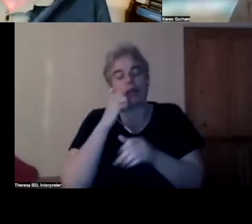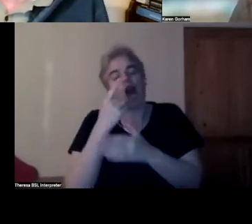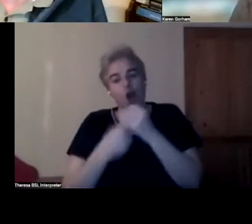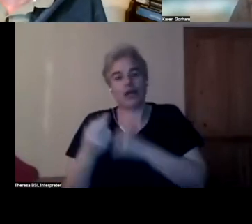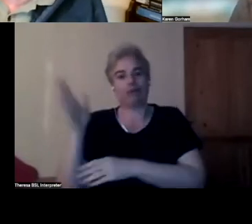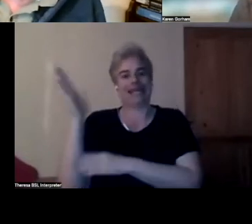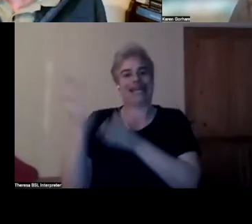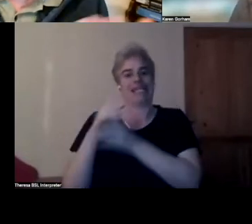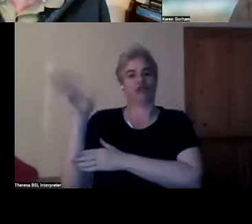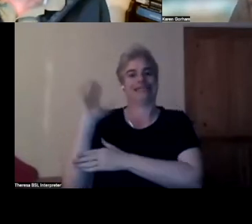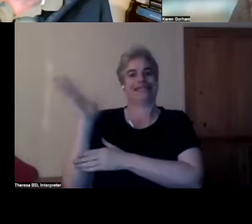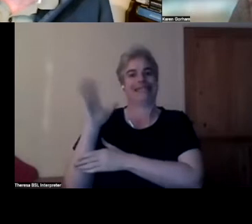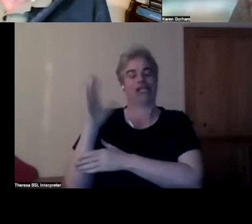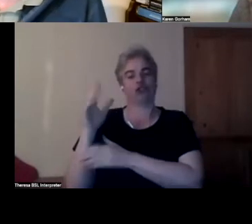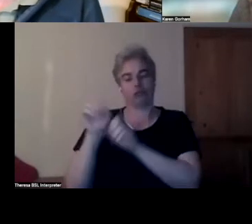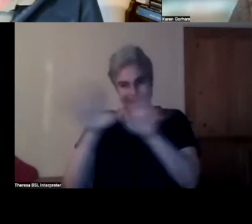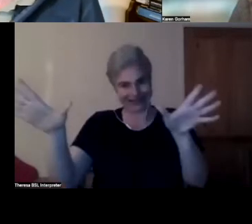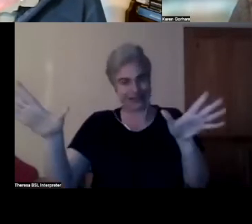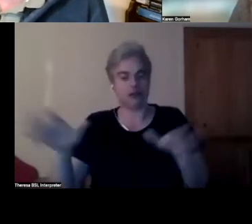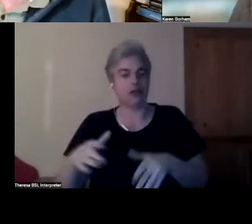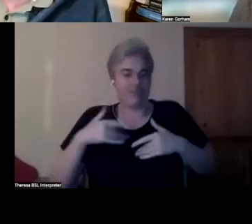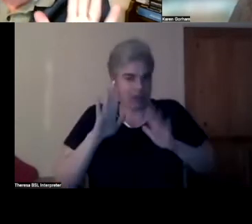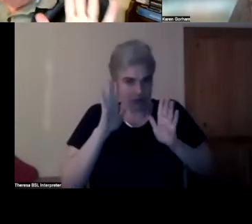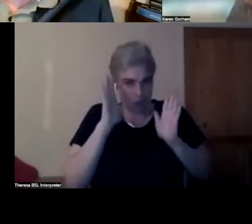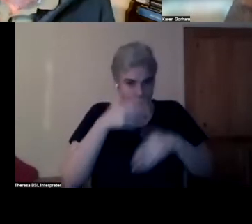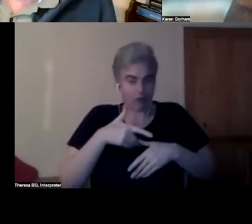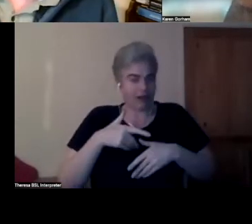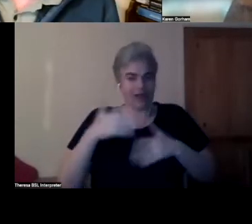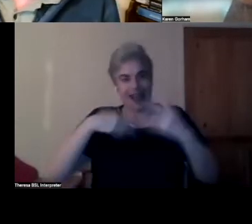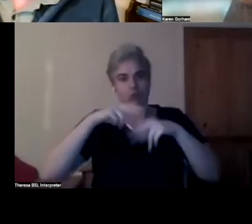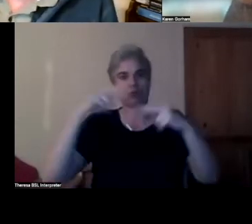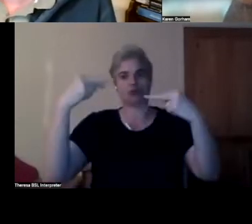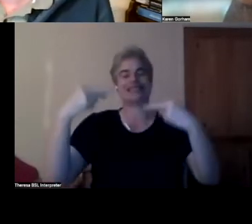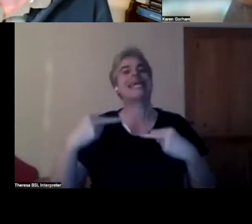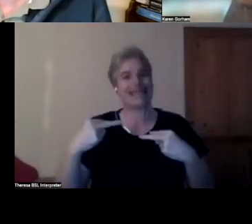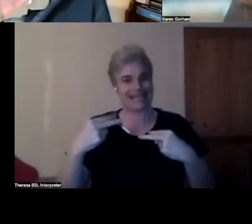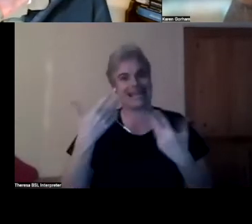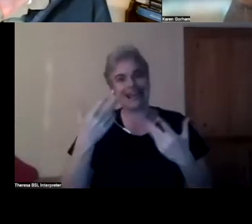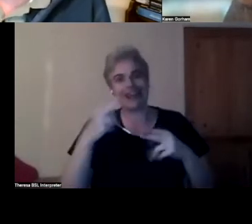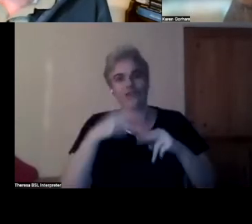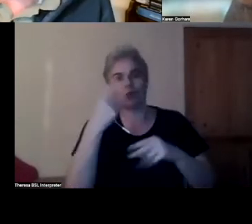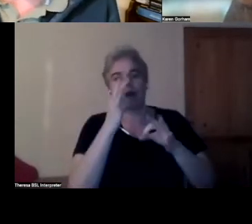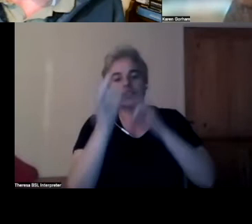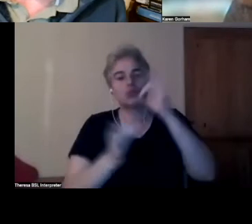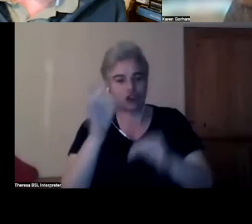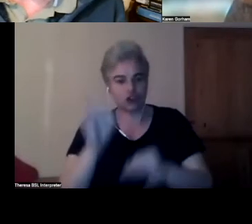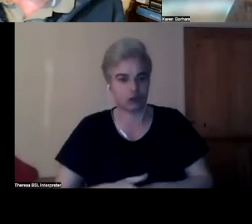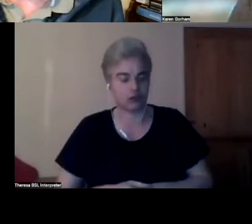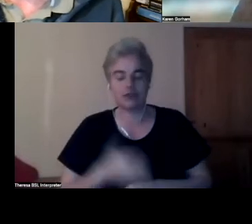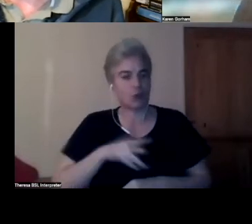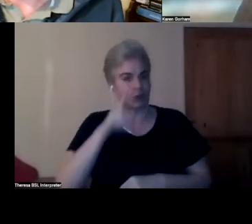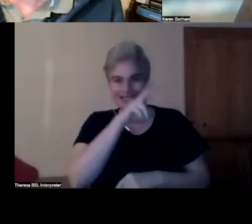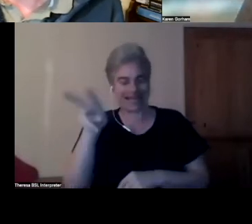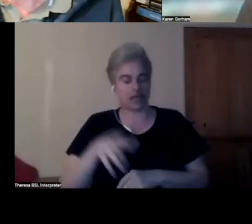questions later on that you're being preserved for all posterity to see. The video will just be the initial